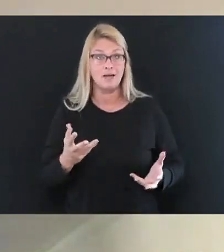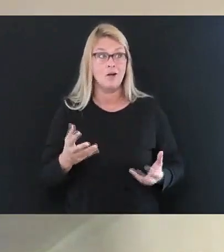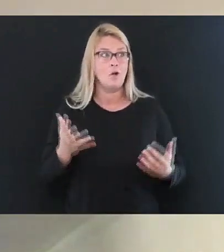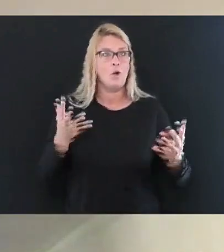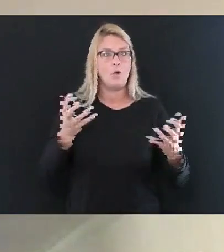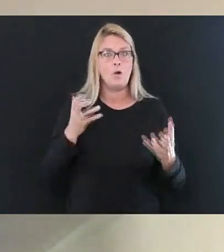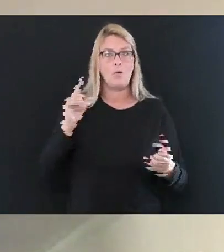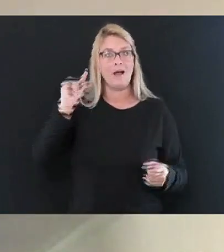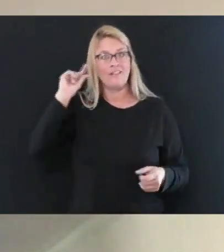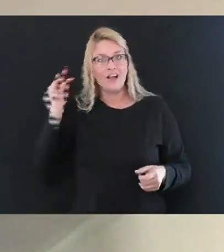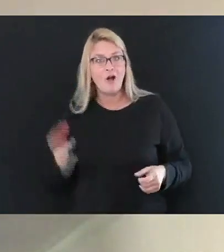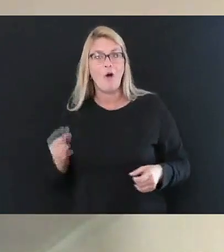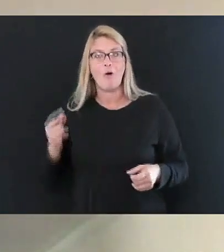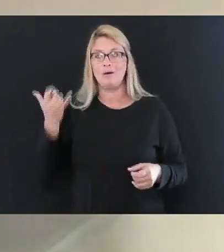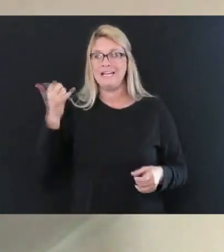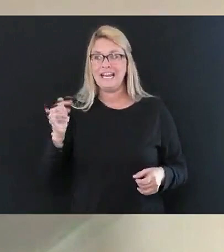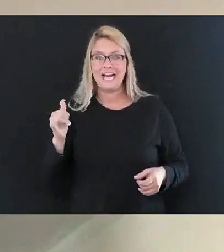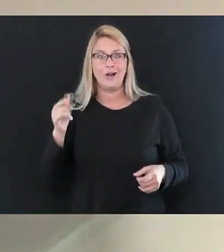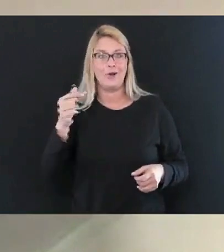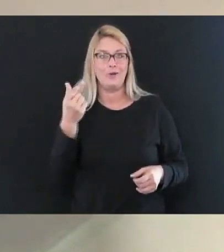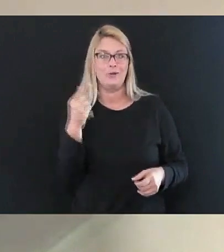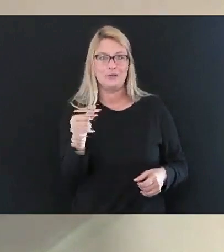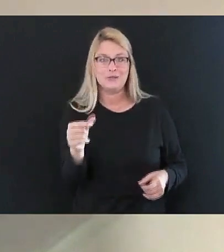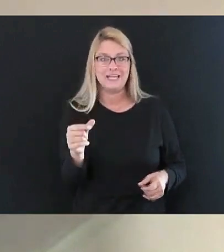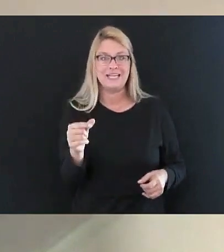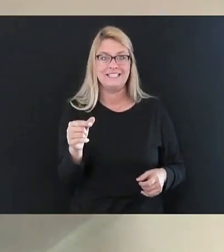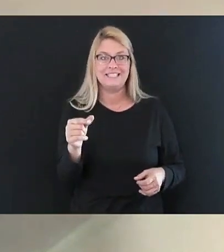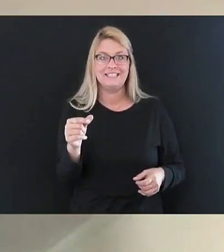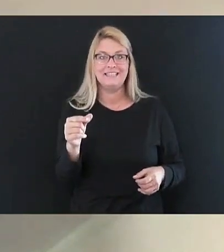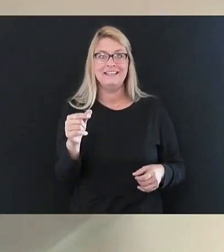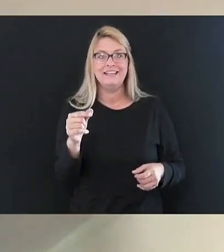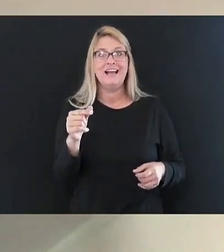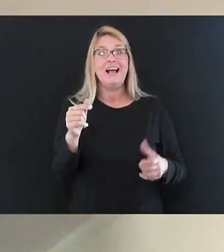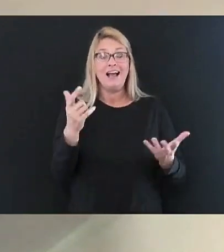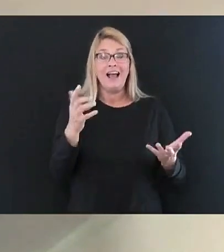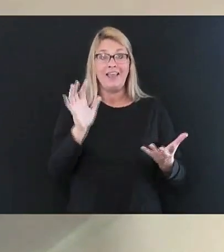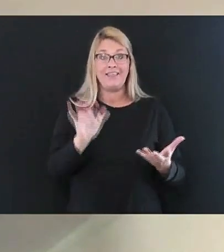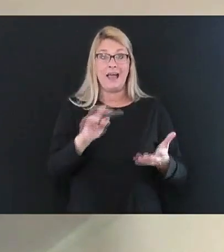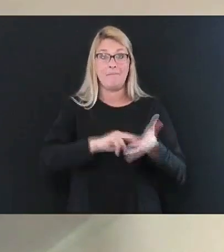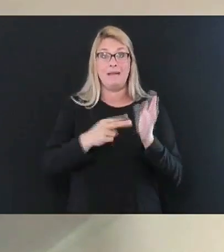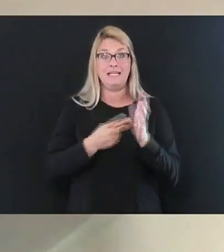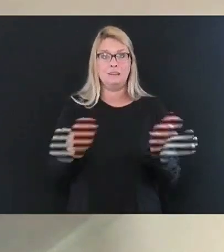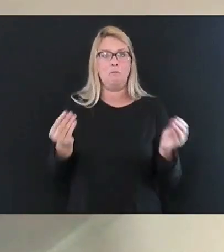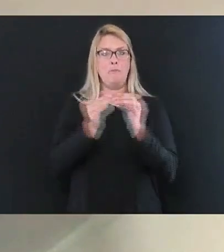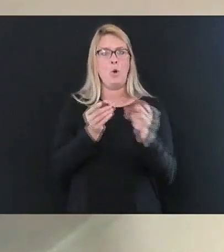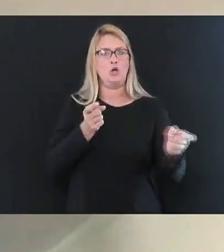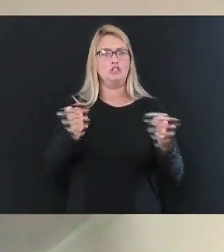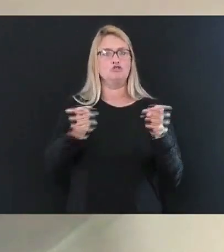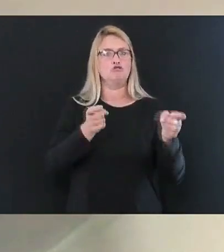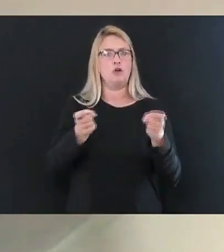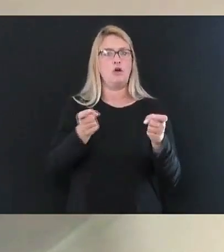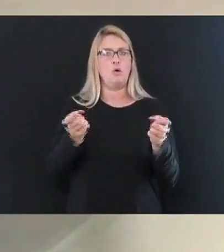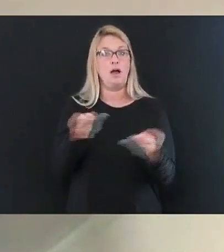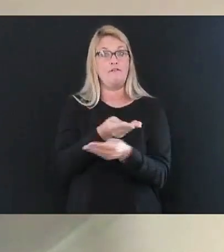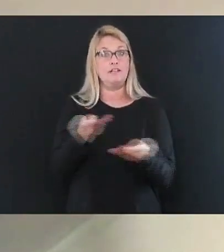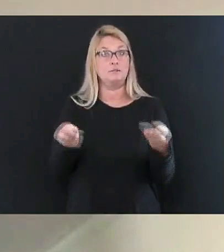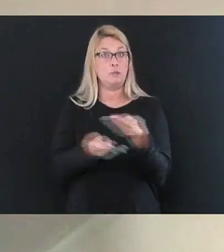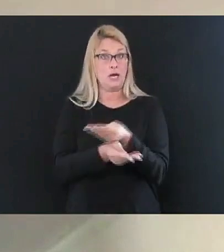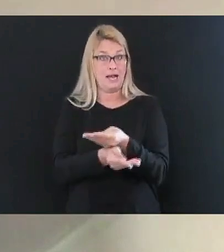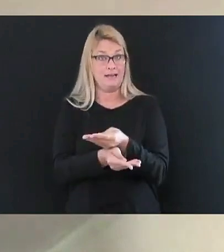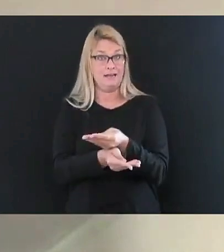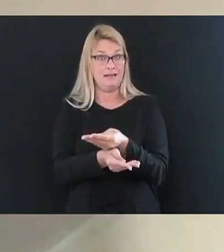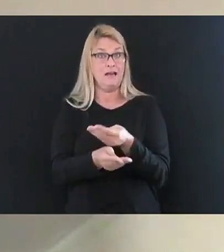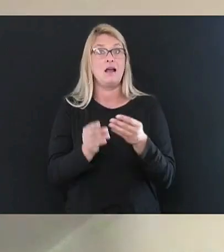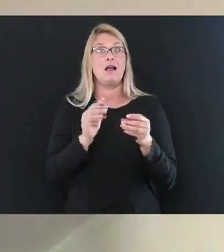the yellow, and the green, which not only reflects better control of COVID spread in the county, but